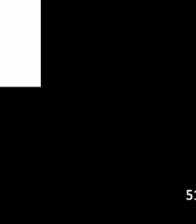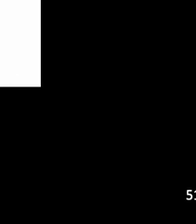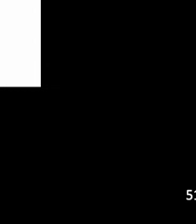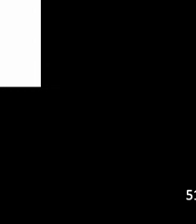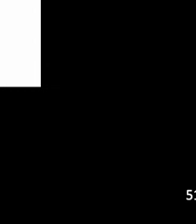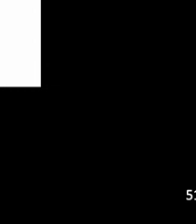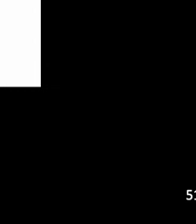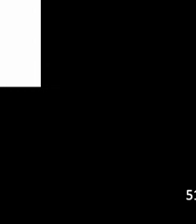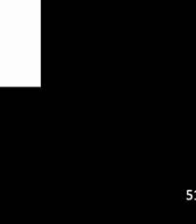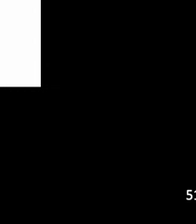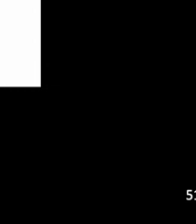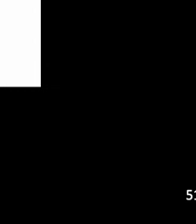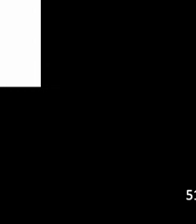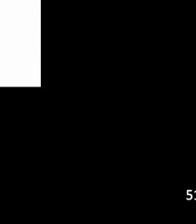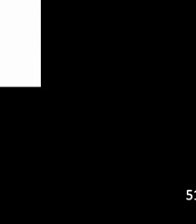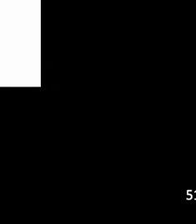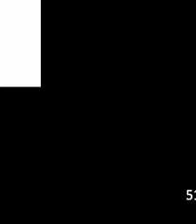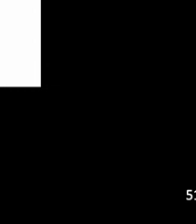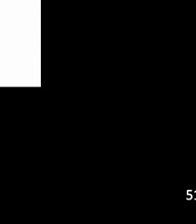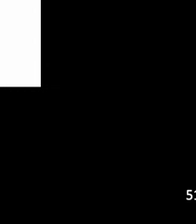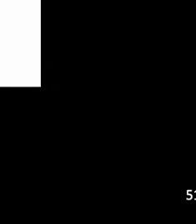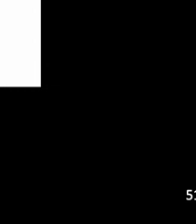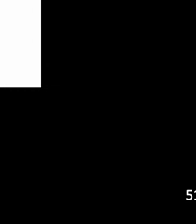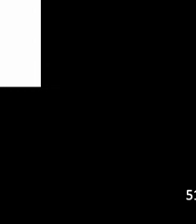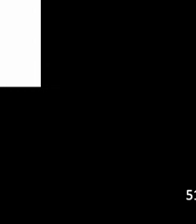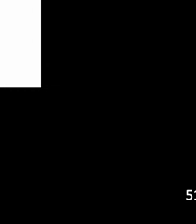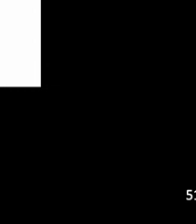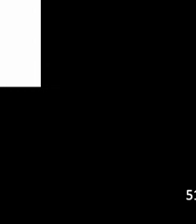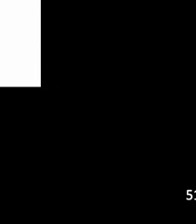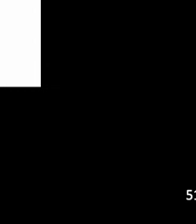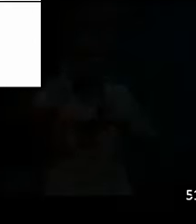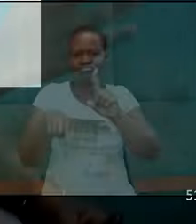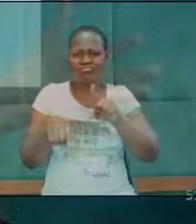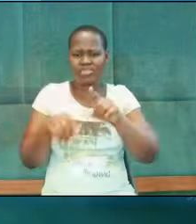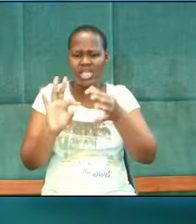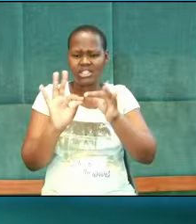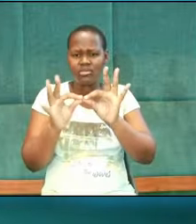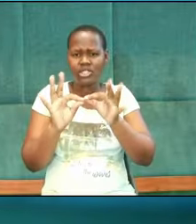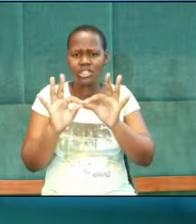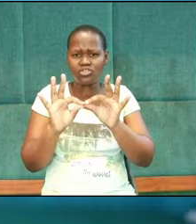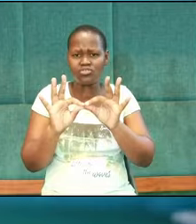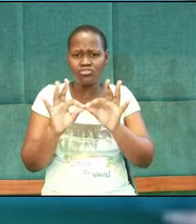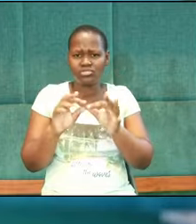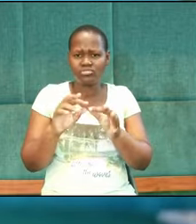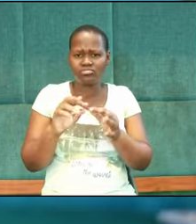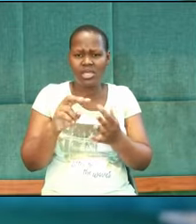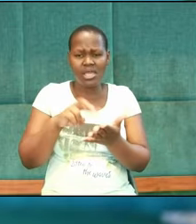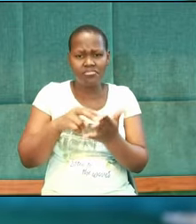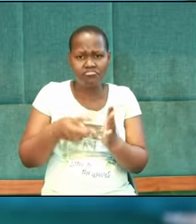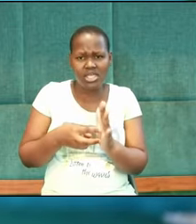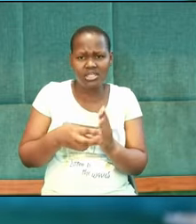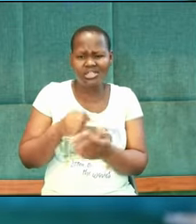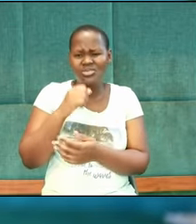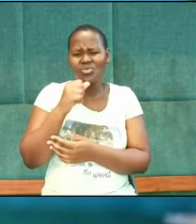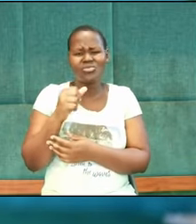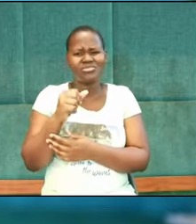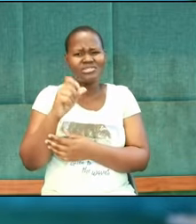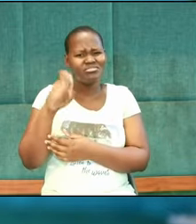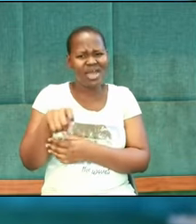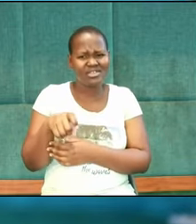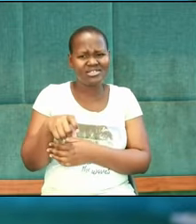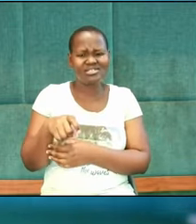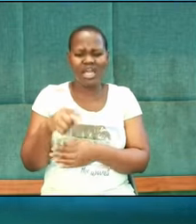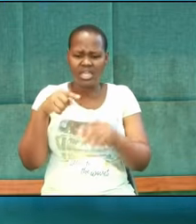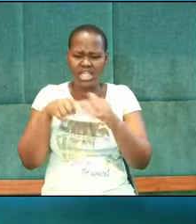have diagnostics. It has a varied interpretation. It may mean not necessarily an